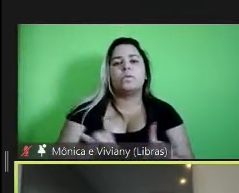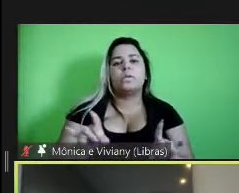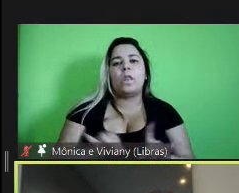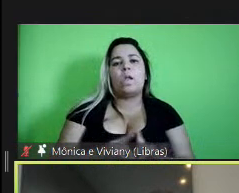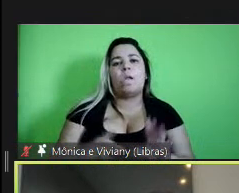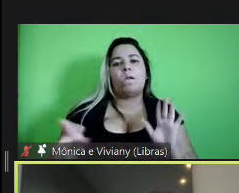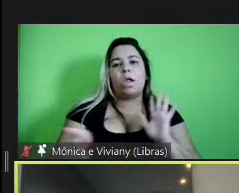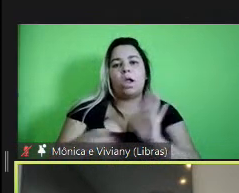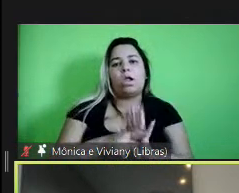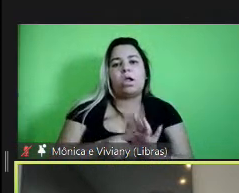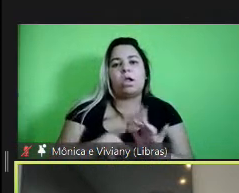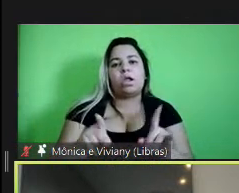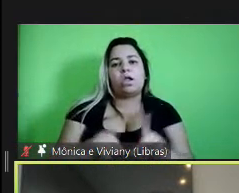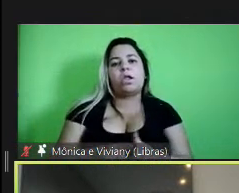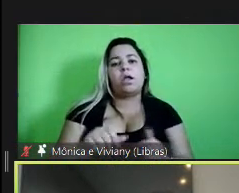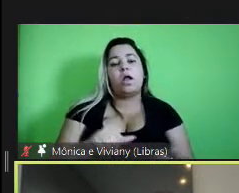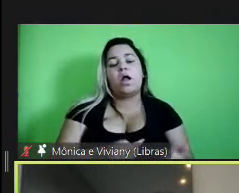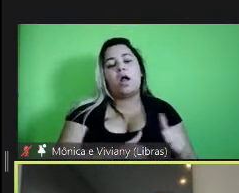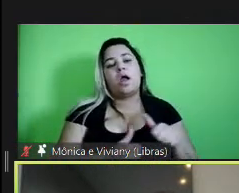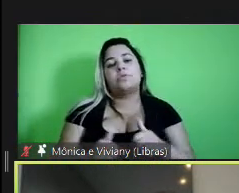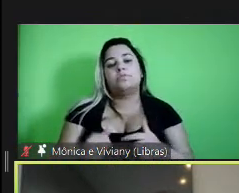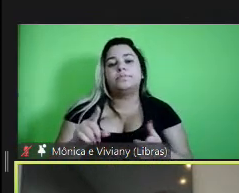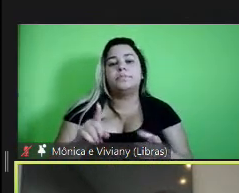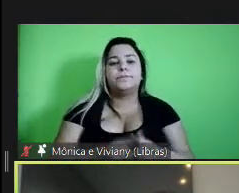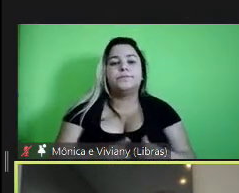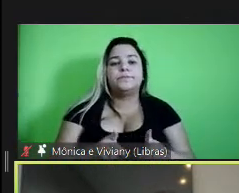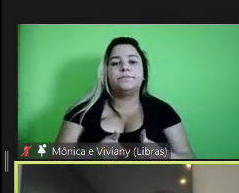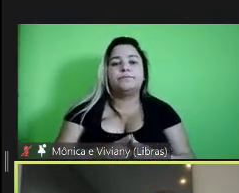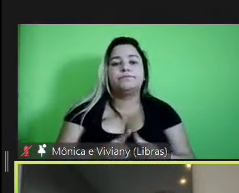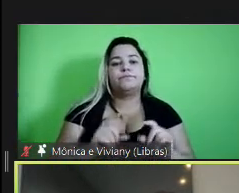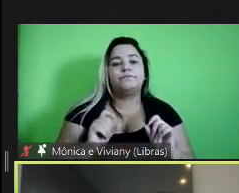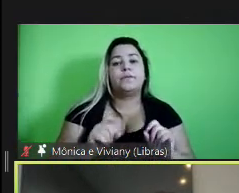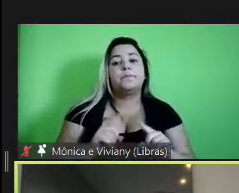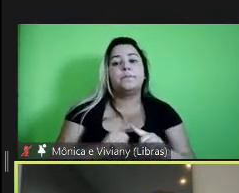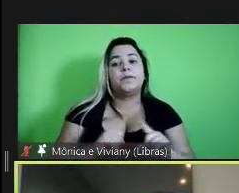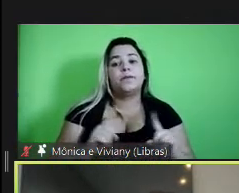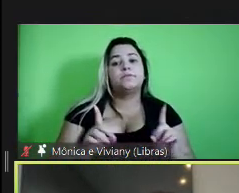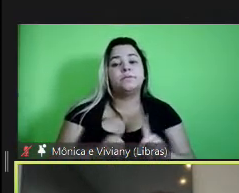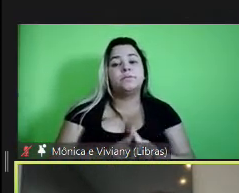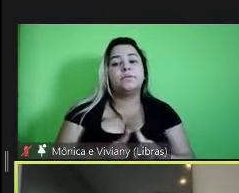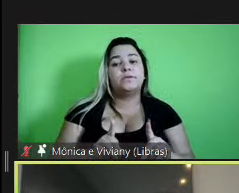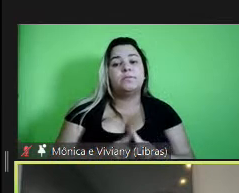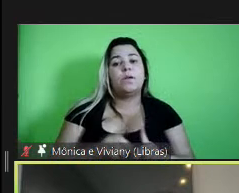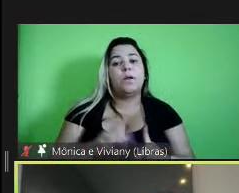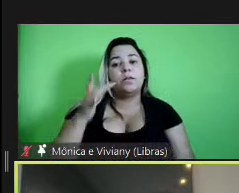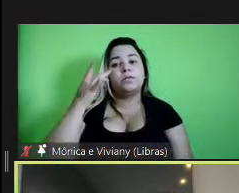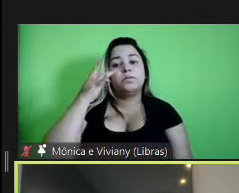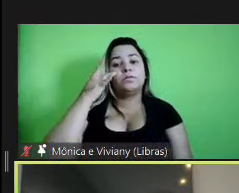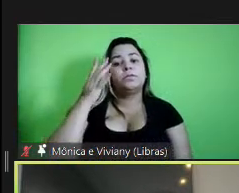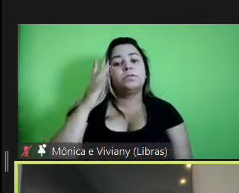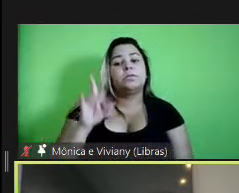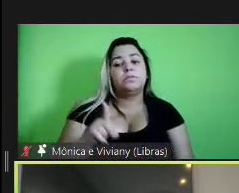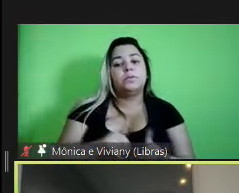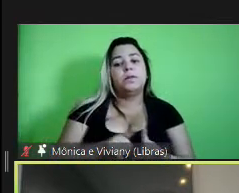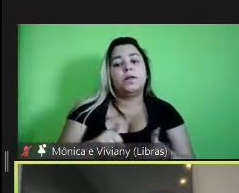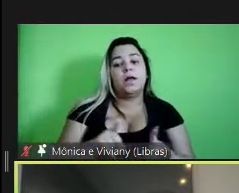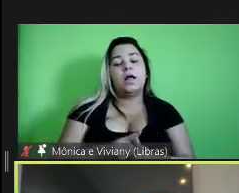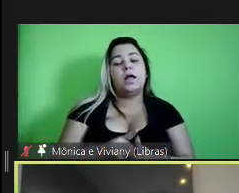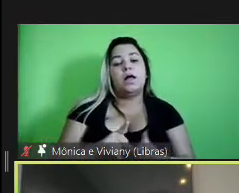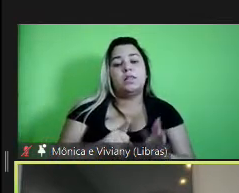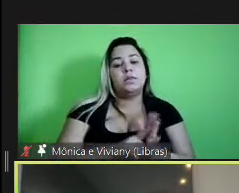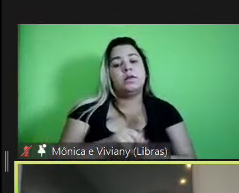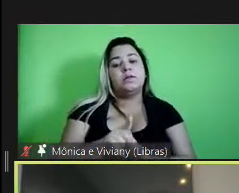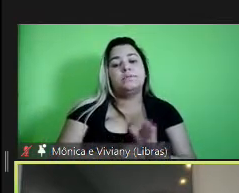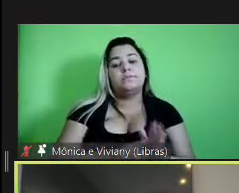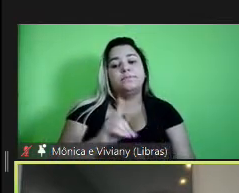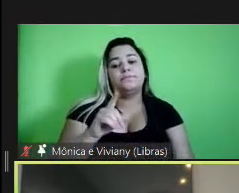So it made it possible to have our own system of electronic charts, and this made it easier to analyze